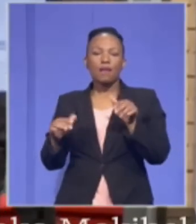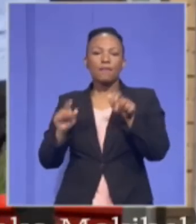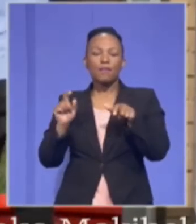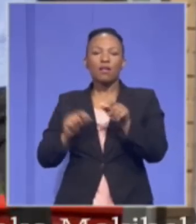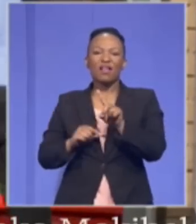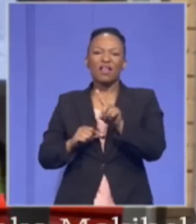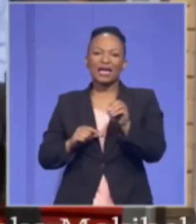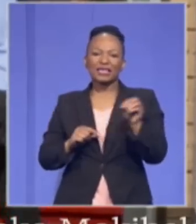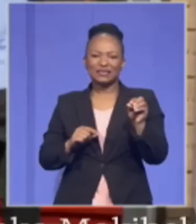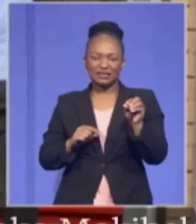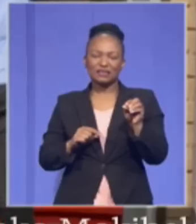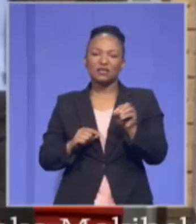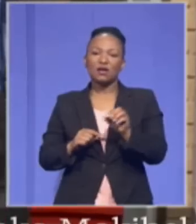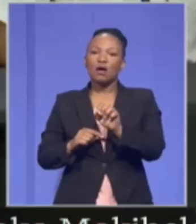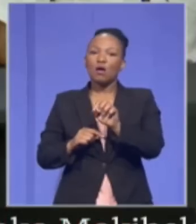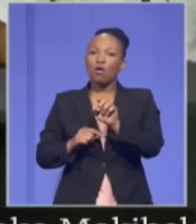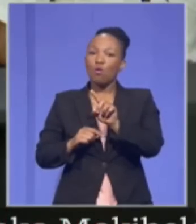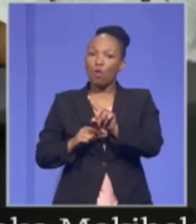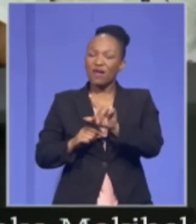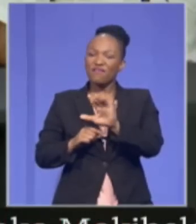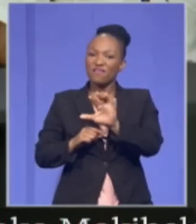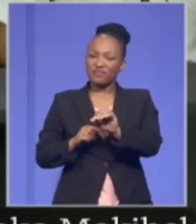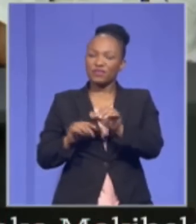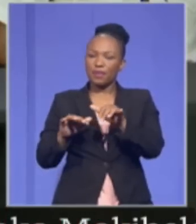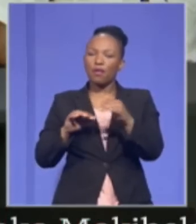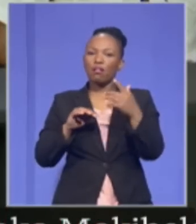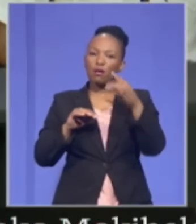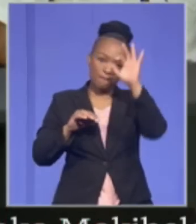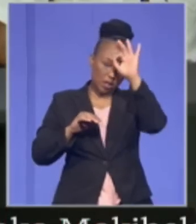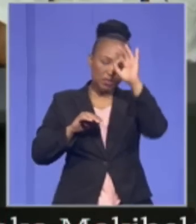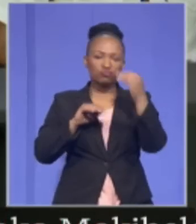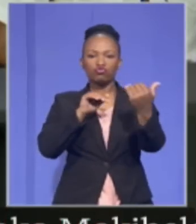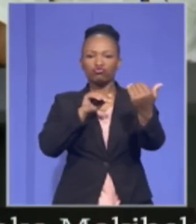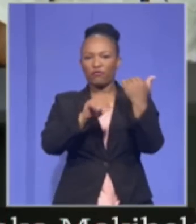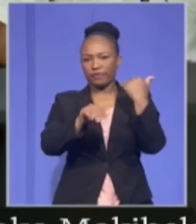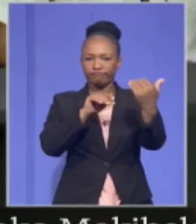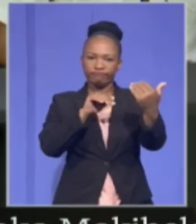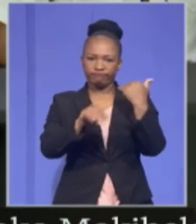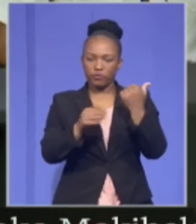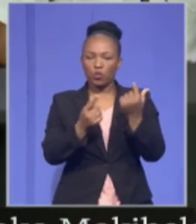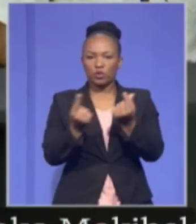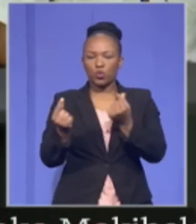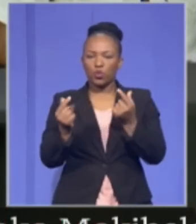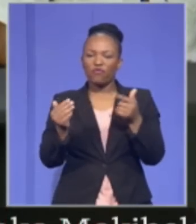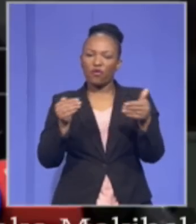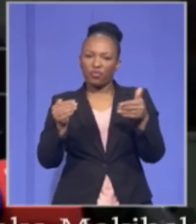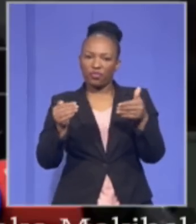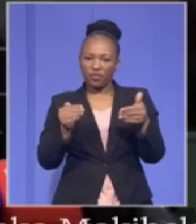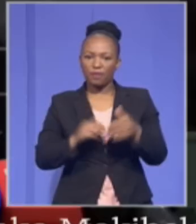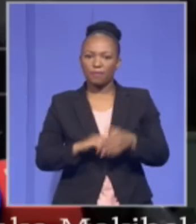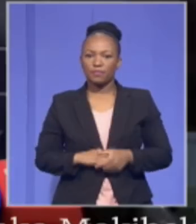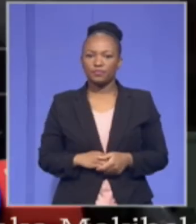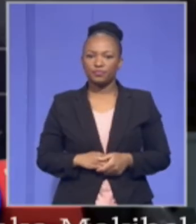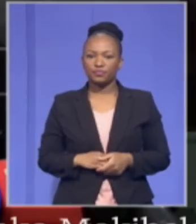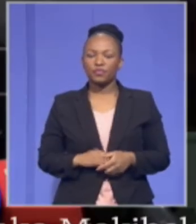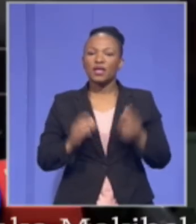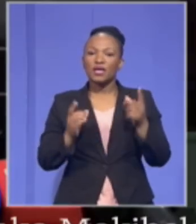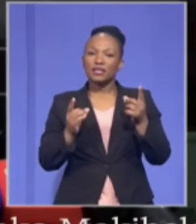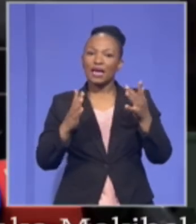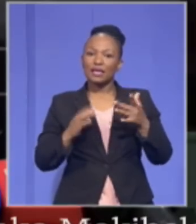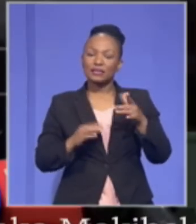lekgolo le 50 go laola maemo a ditaba. There's a directive from the mayor's